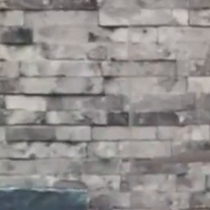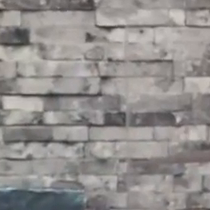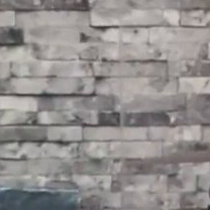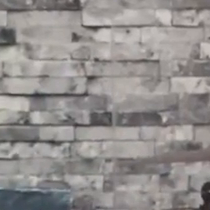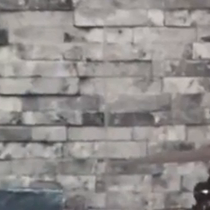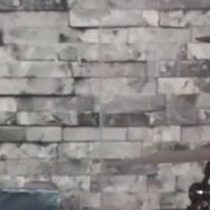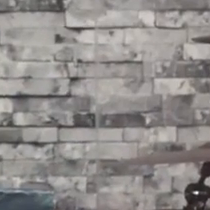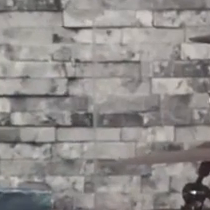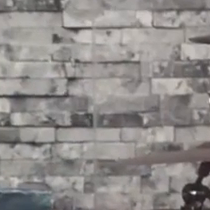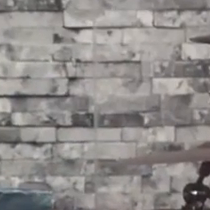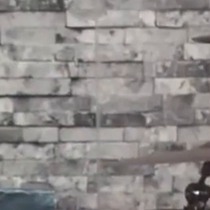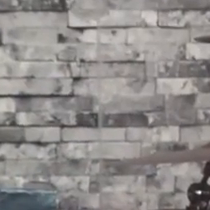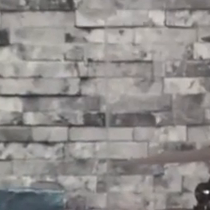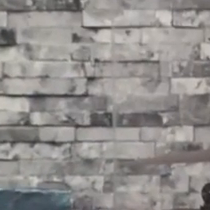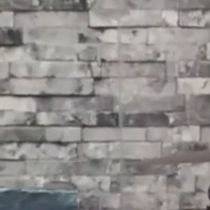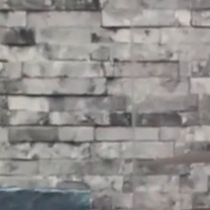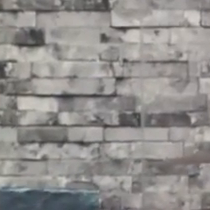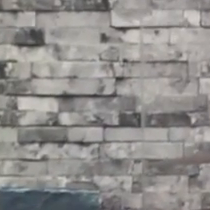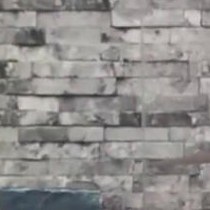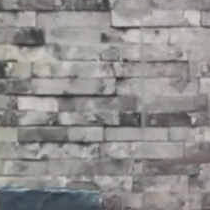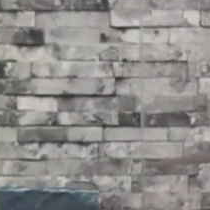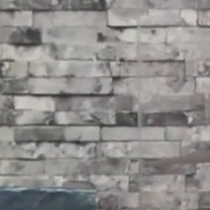10 years. I'm going to release it.